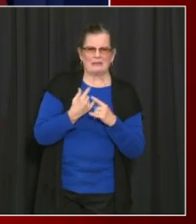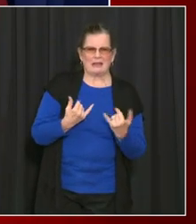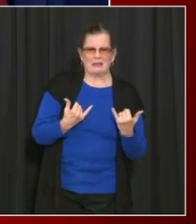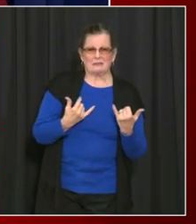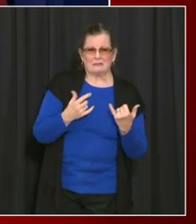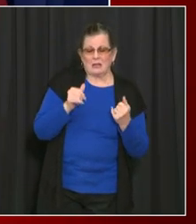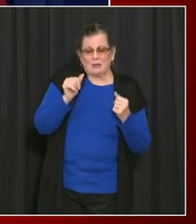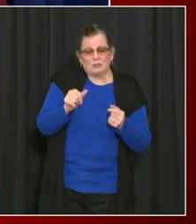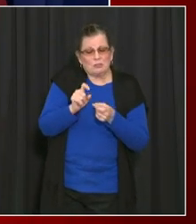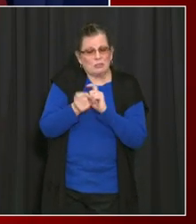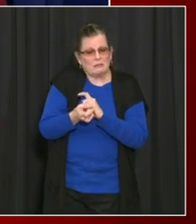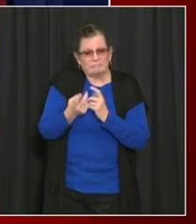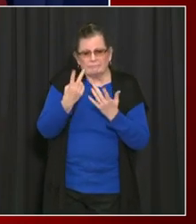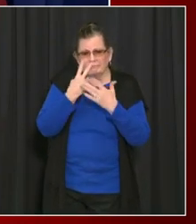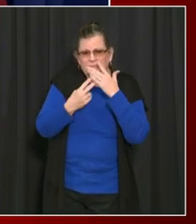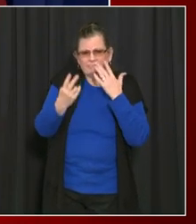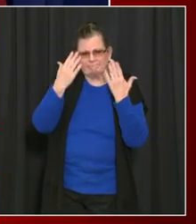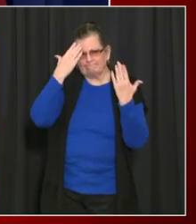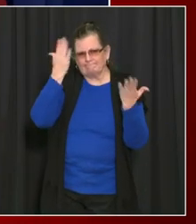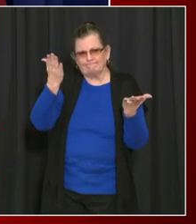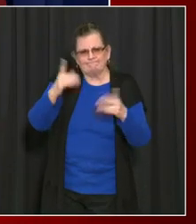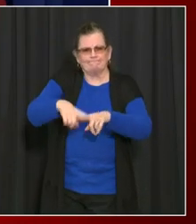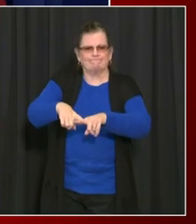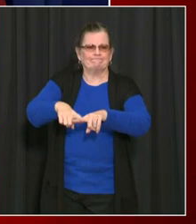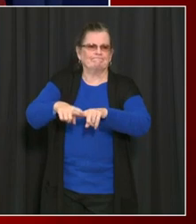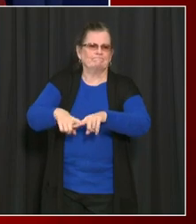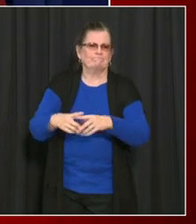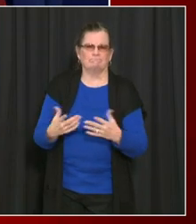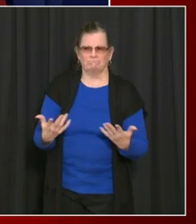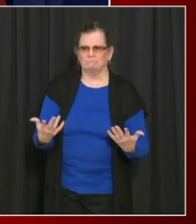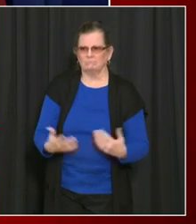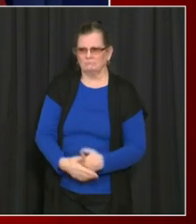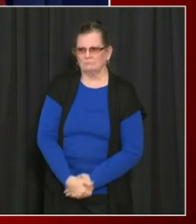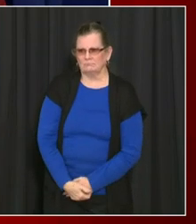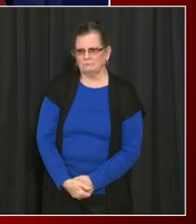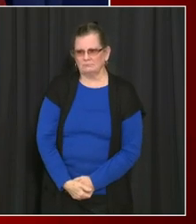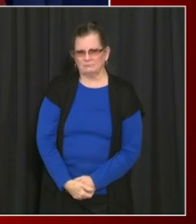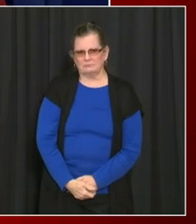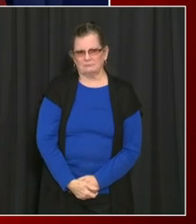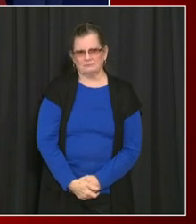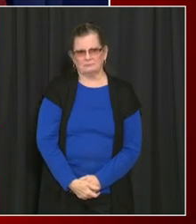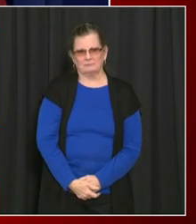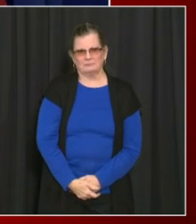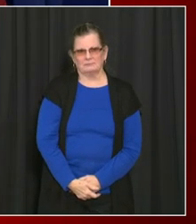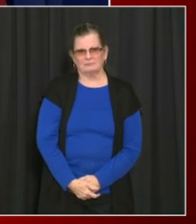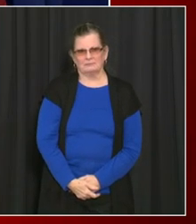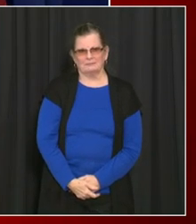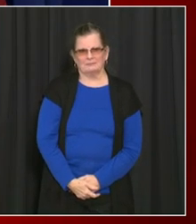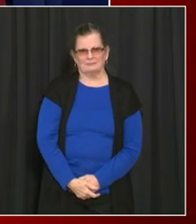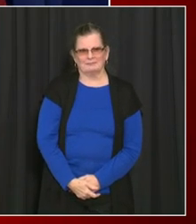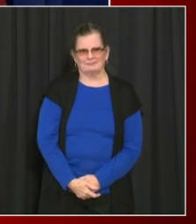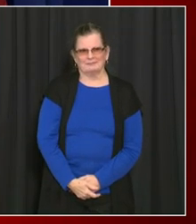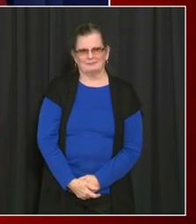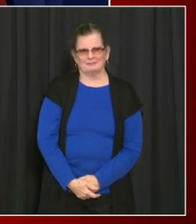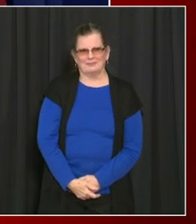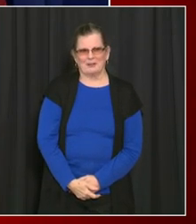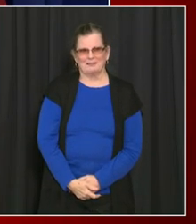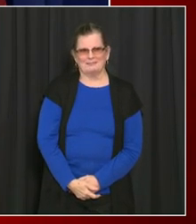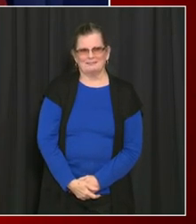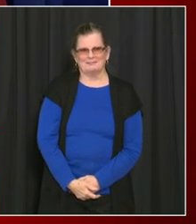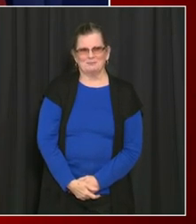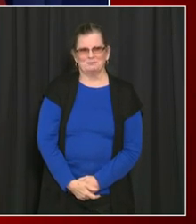change. Yes. So Northern Virginia seems to be moving in the same direction. They're probably going to be reopening during the first phase of